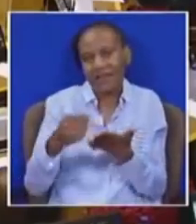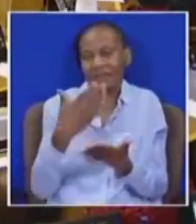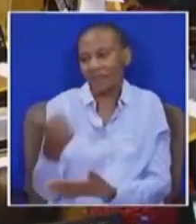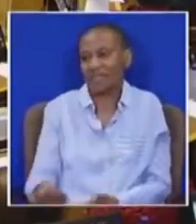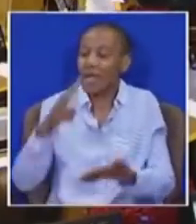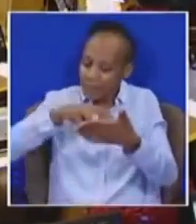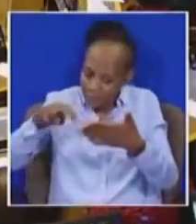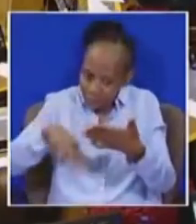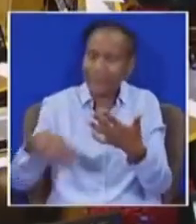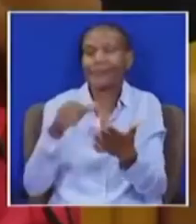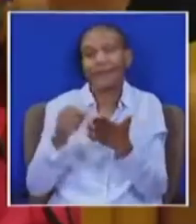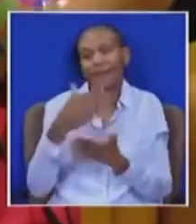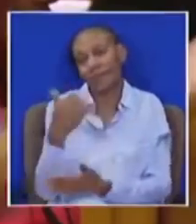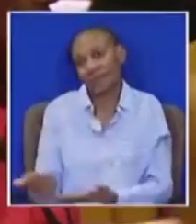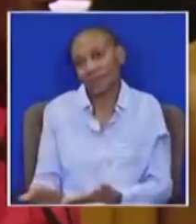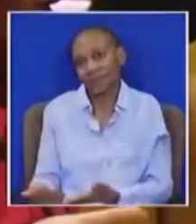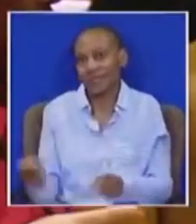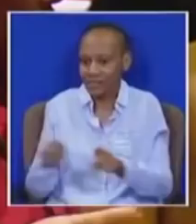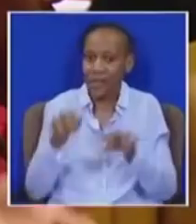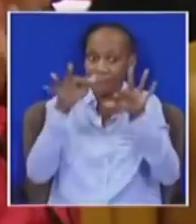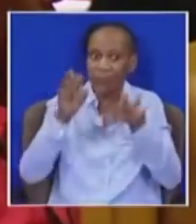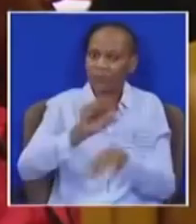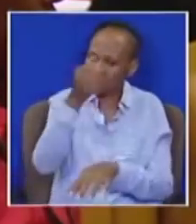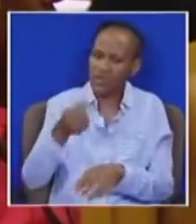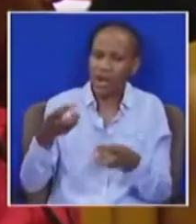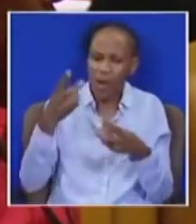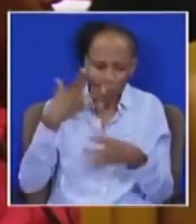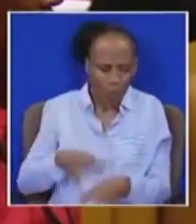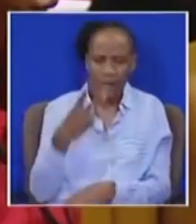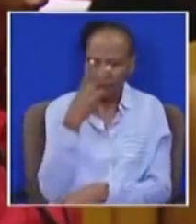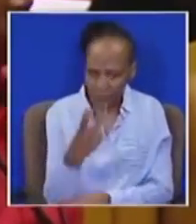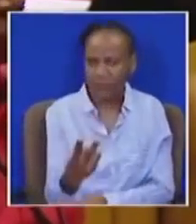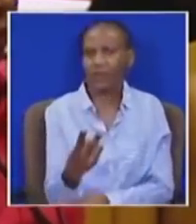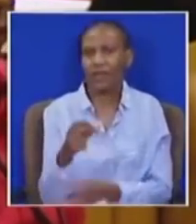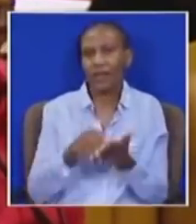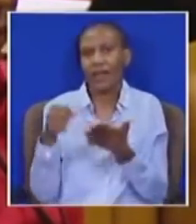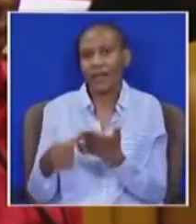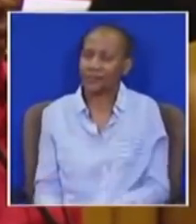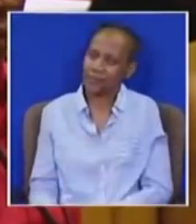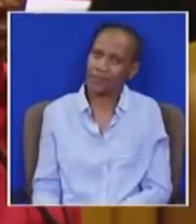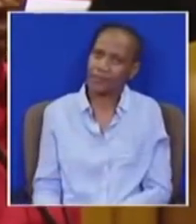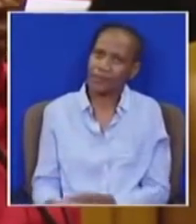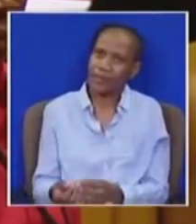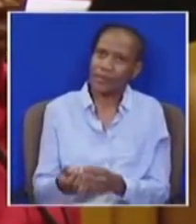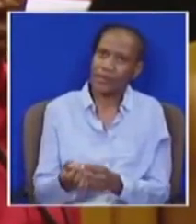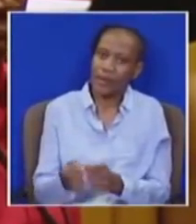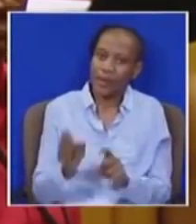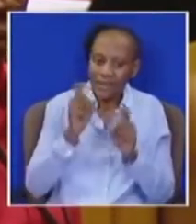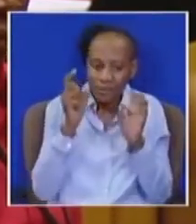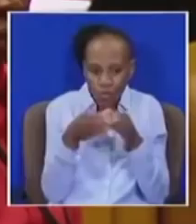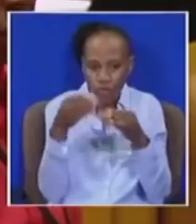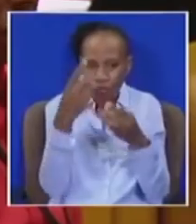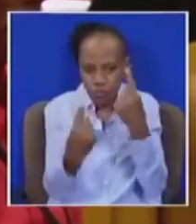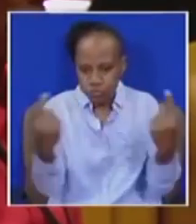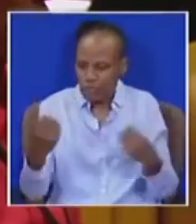you read the letter to us and to the nation? We want to see the letter, Speaker, and give each and every political party